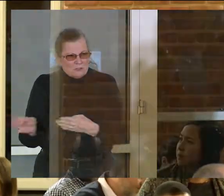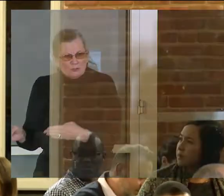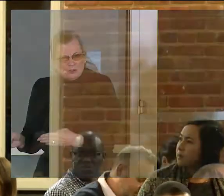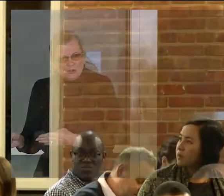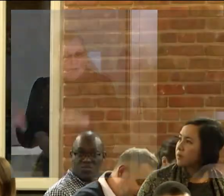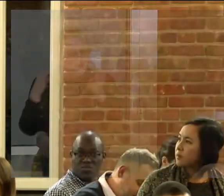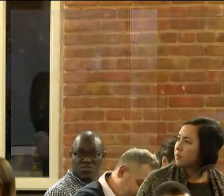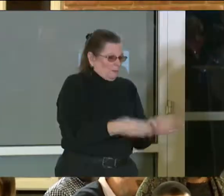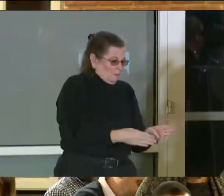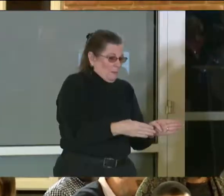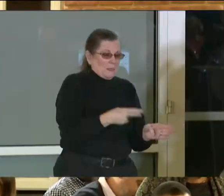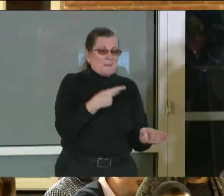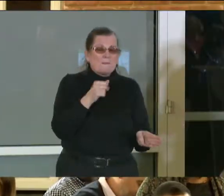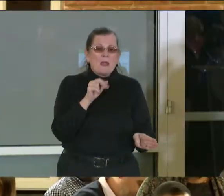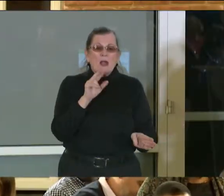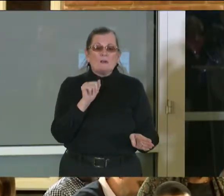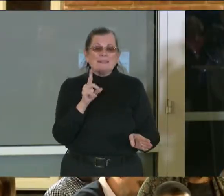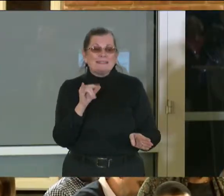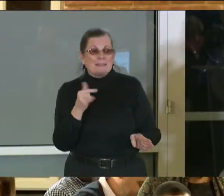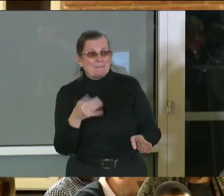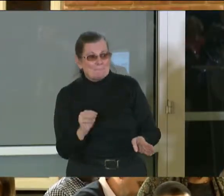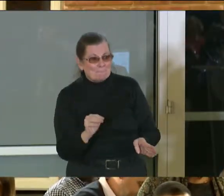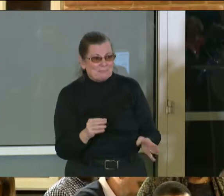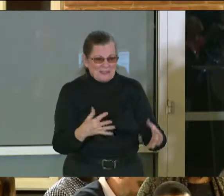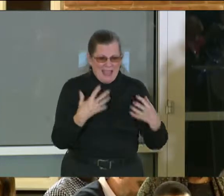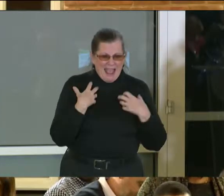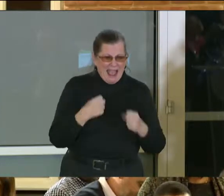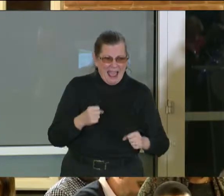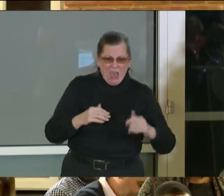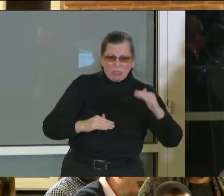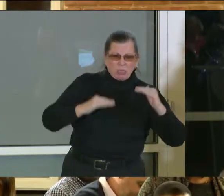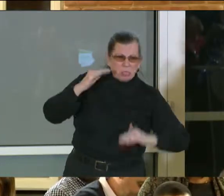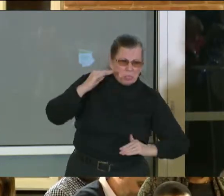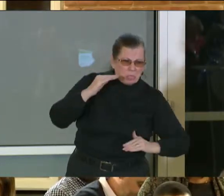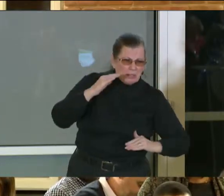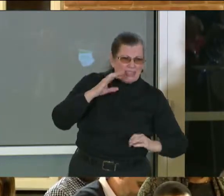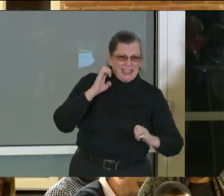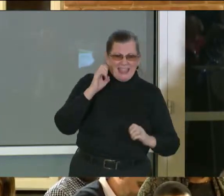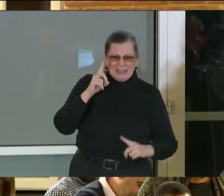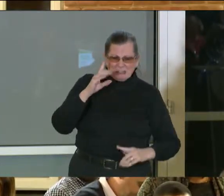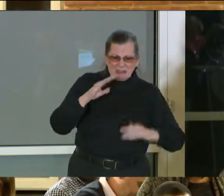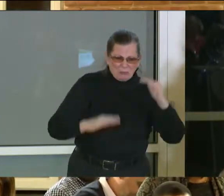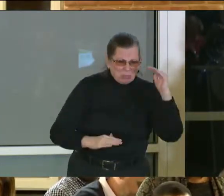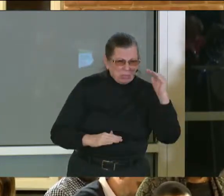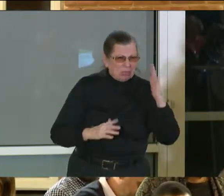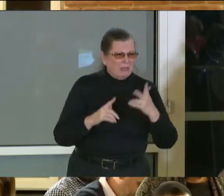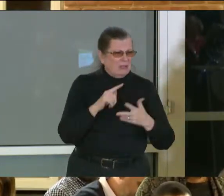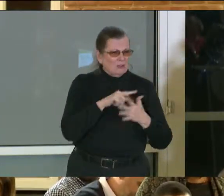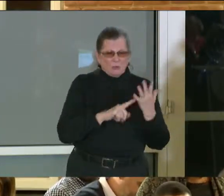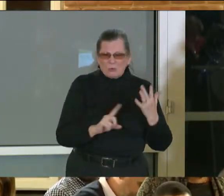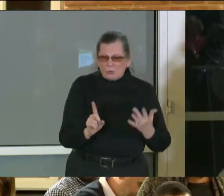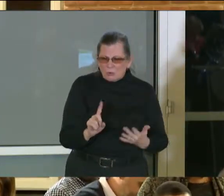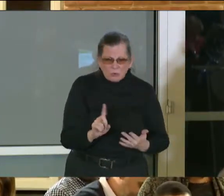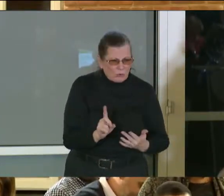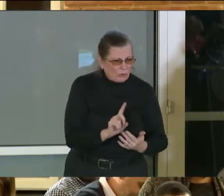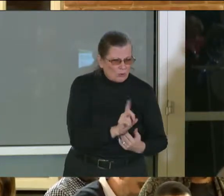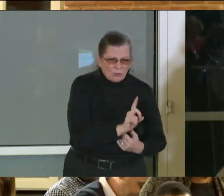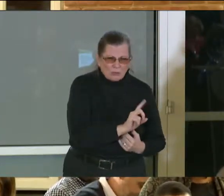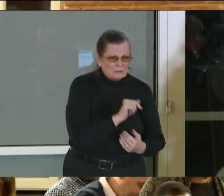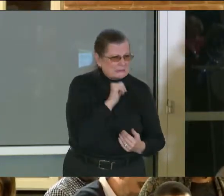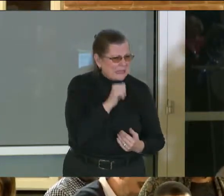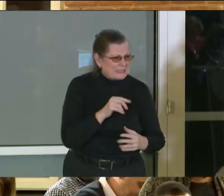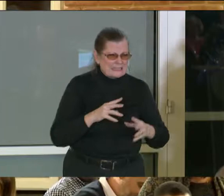Our health disparities, our educational disparities are too high for us to simply do business